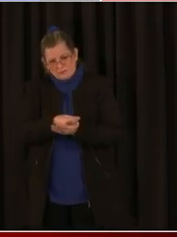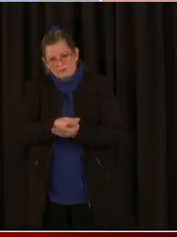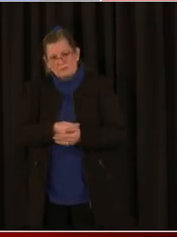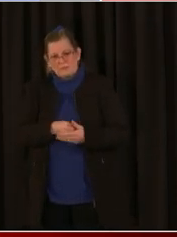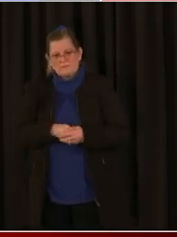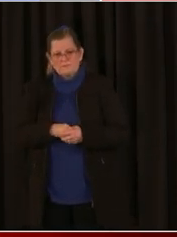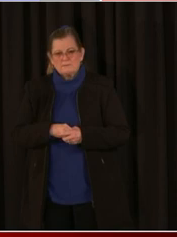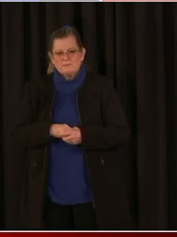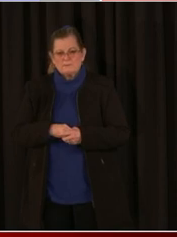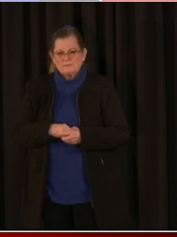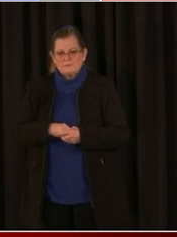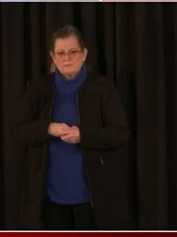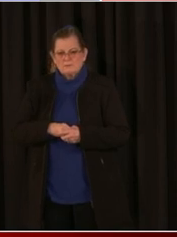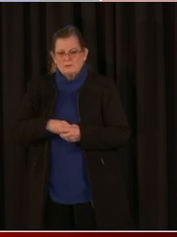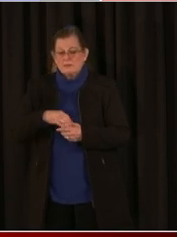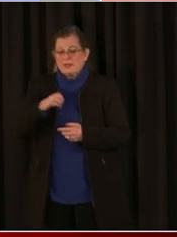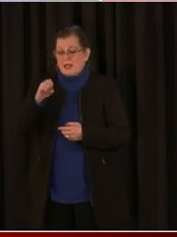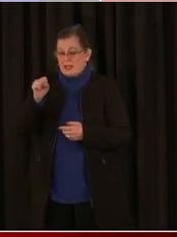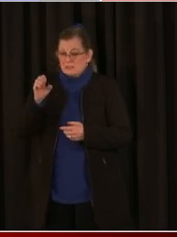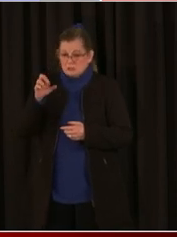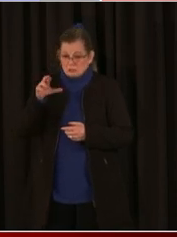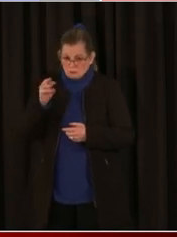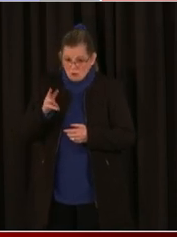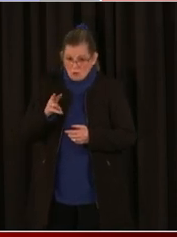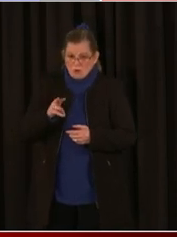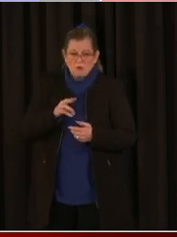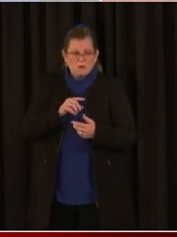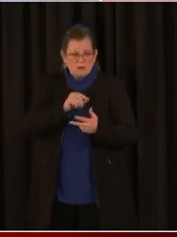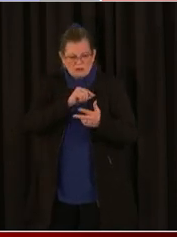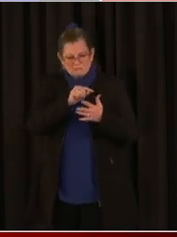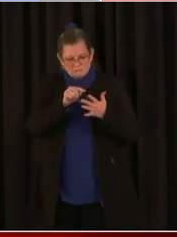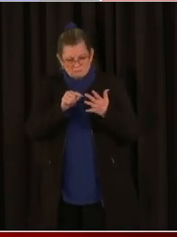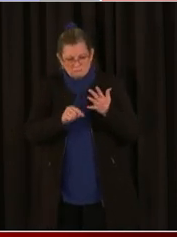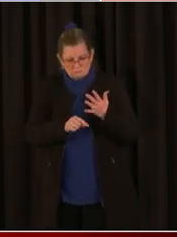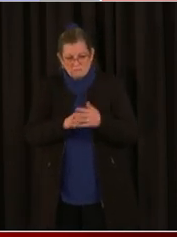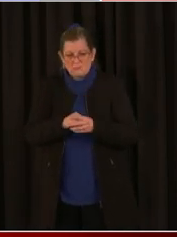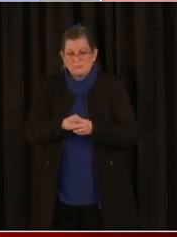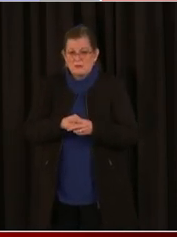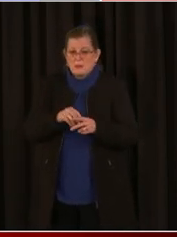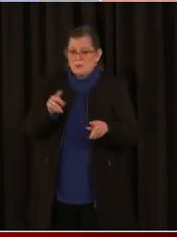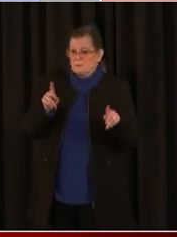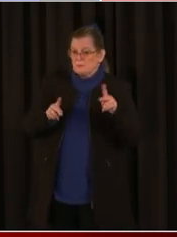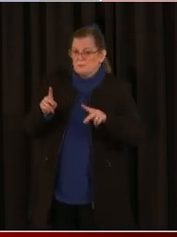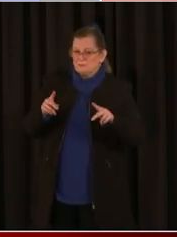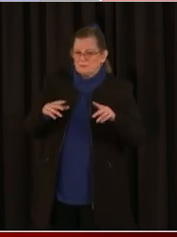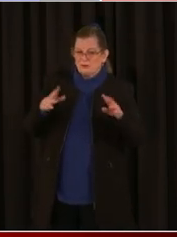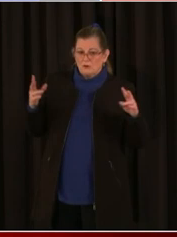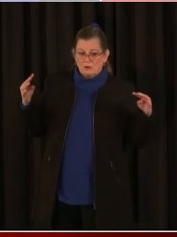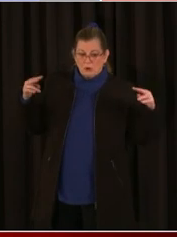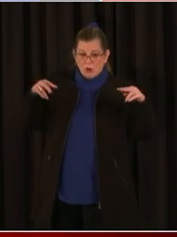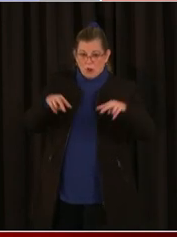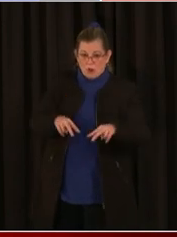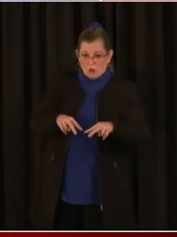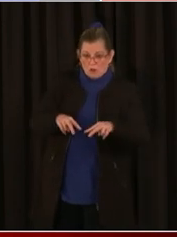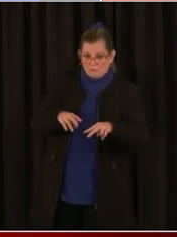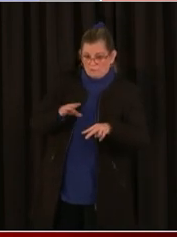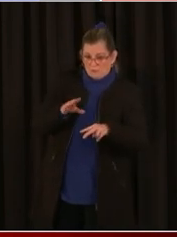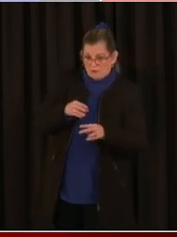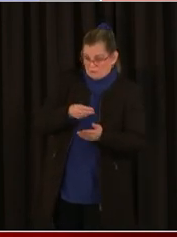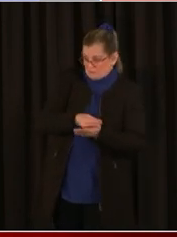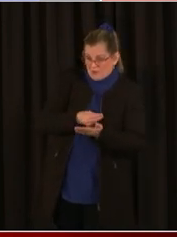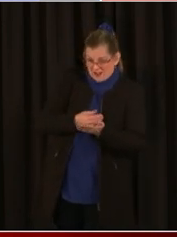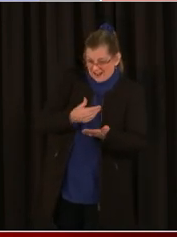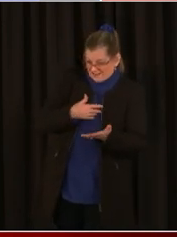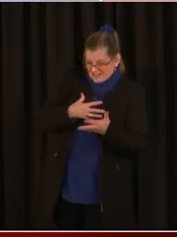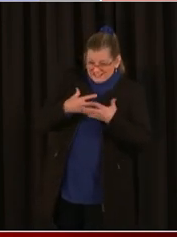component. Why am I saying all this? Because folks look at the fund balance and they say, oh, there's all this money that can be spent on these different programs, and